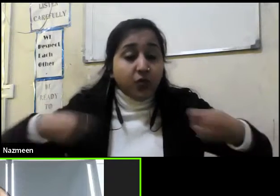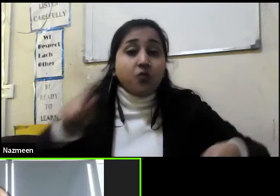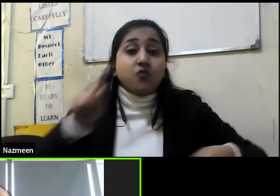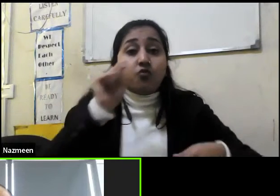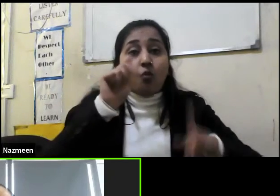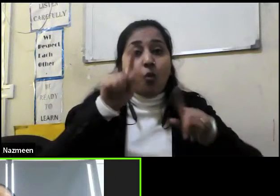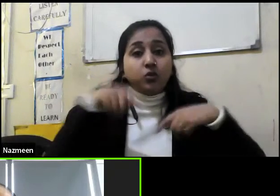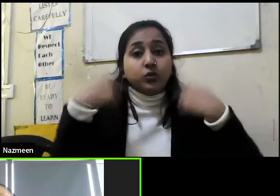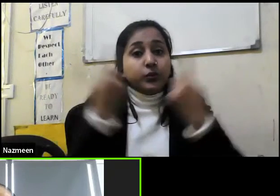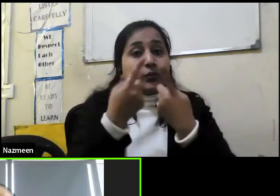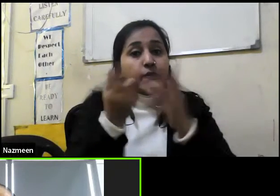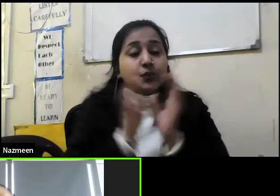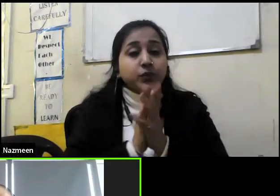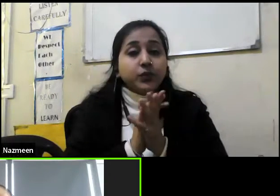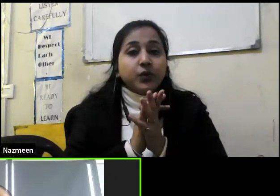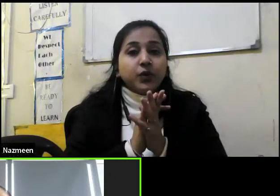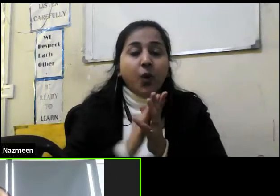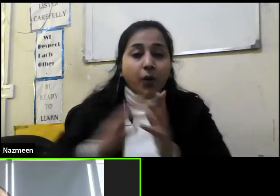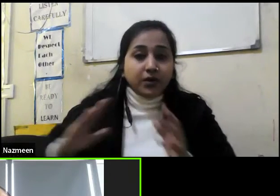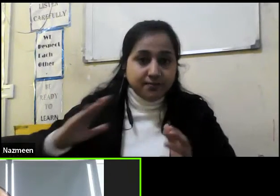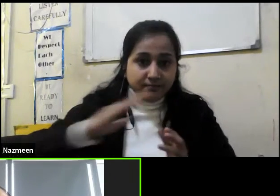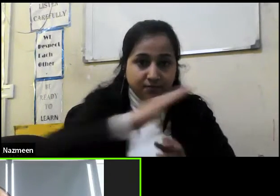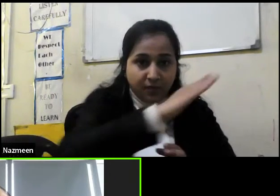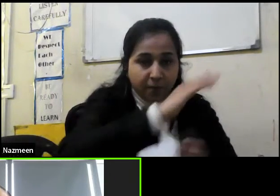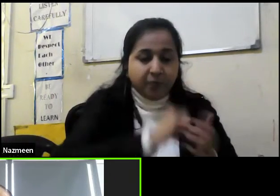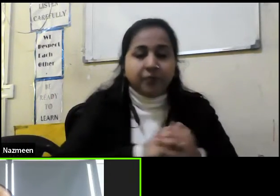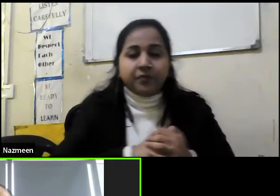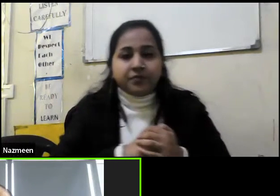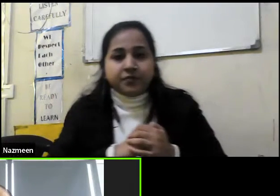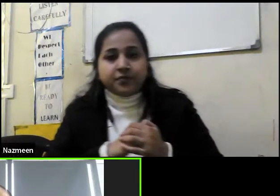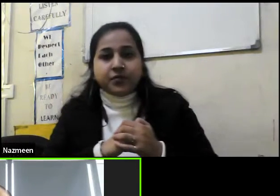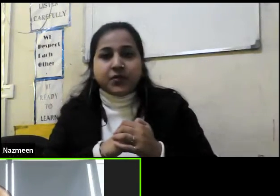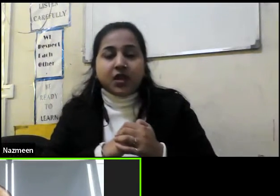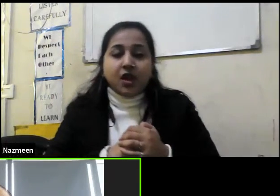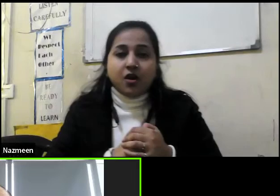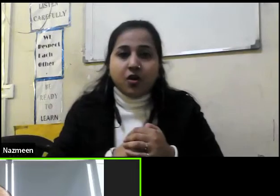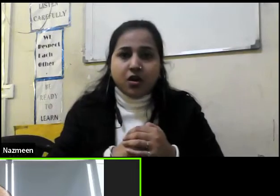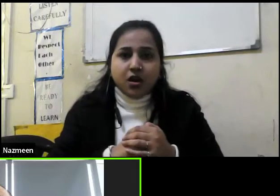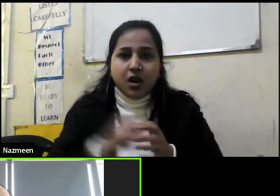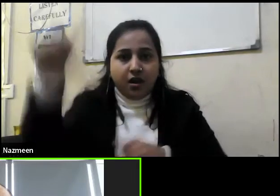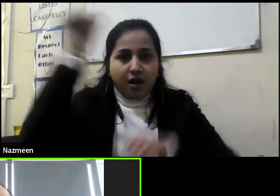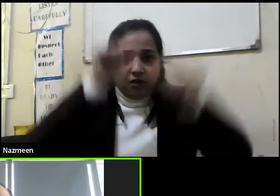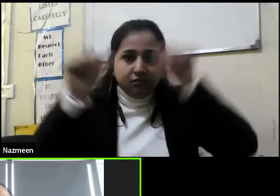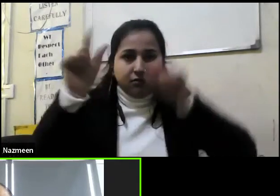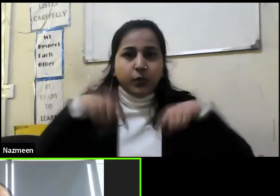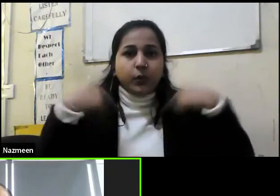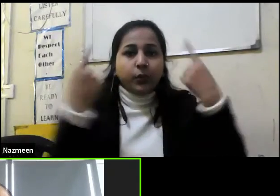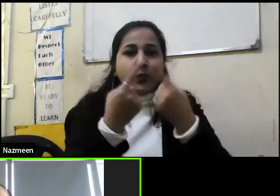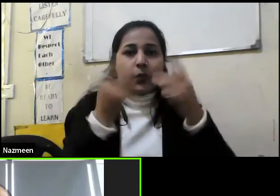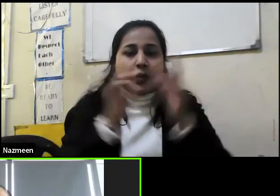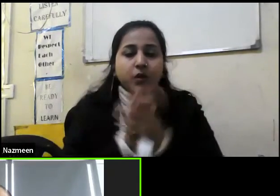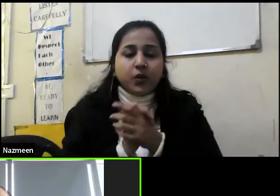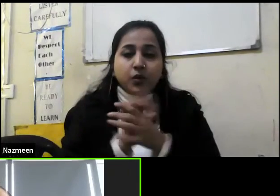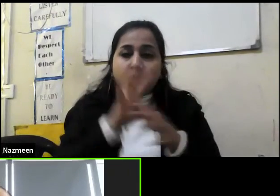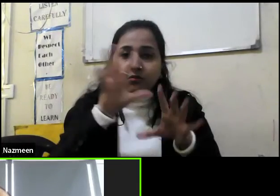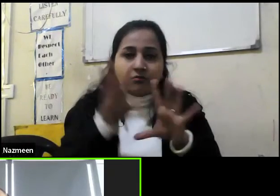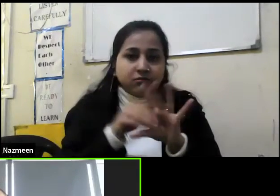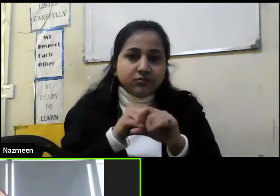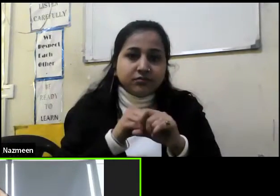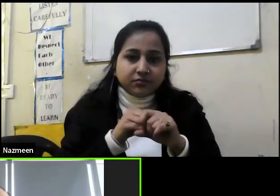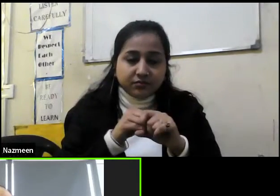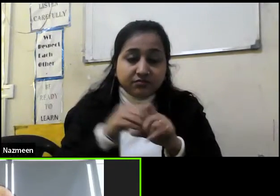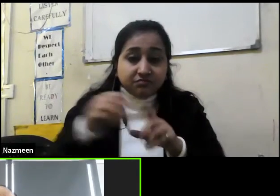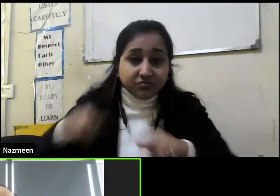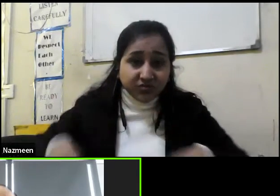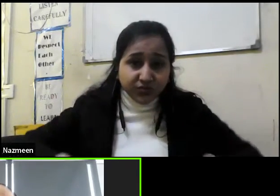also climb staircase, also the bathrooms, without getting out of wheelchair. Getting out of